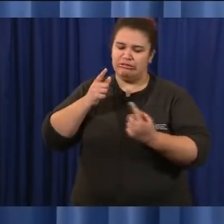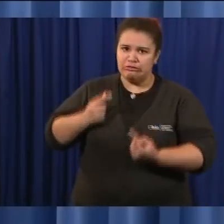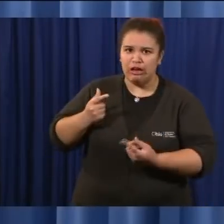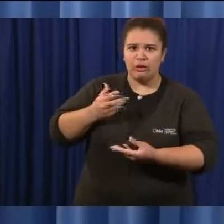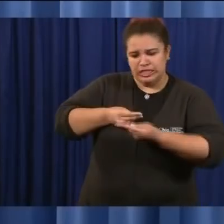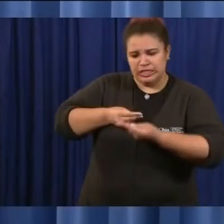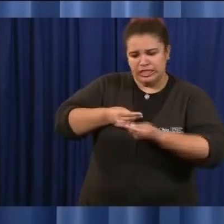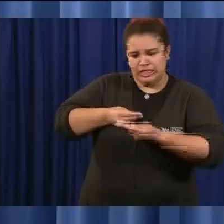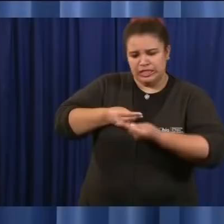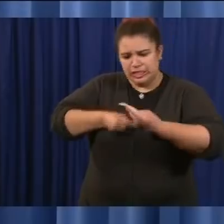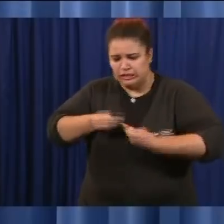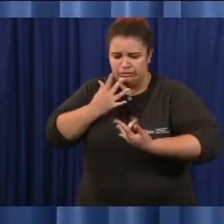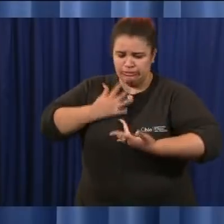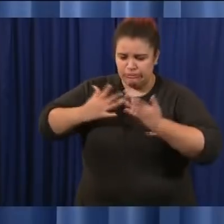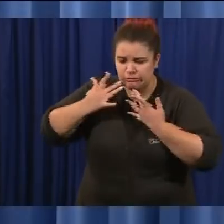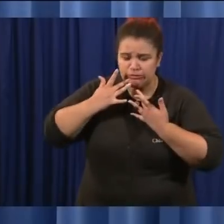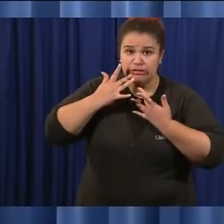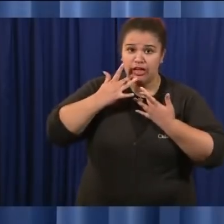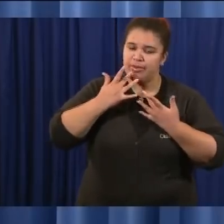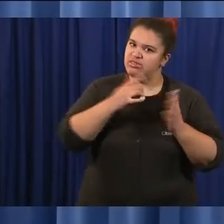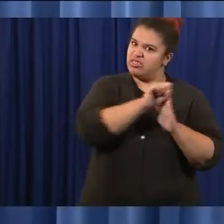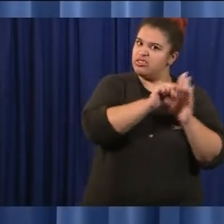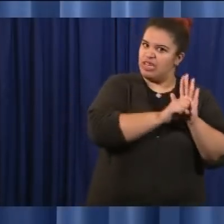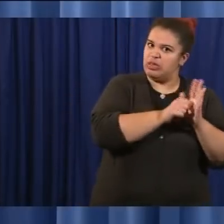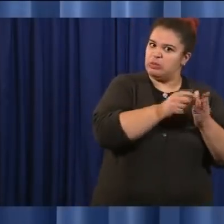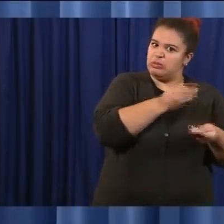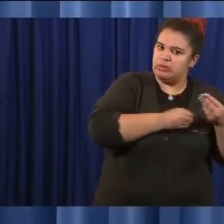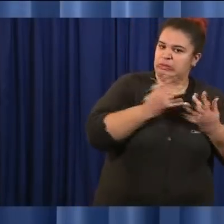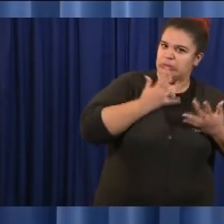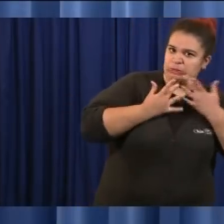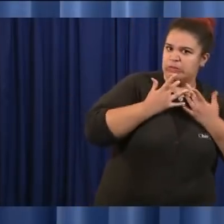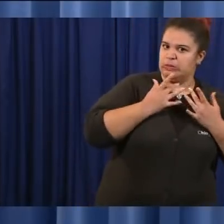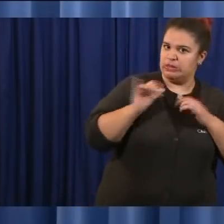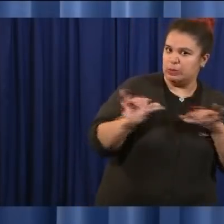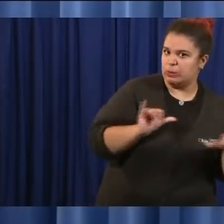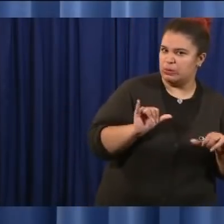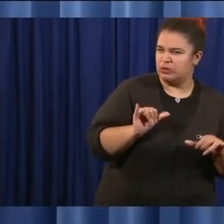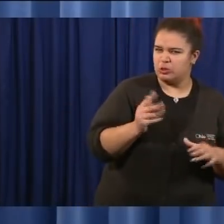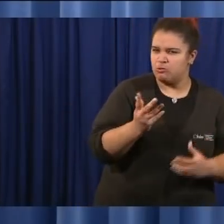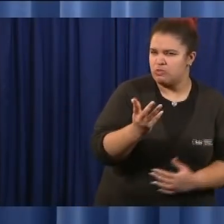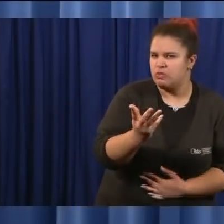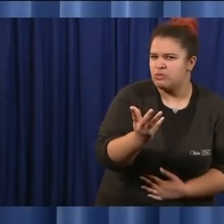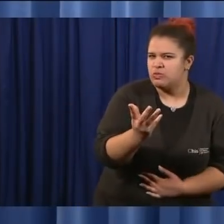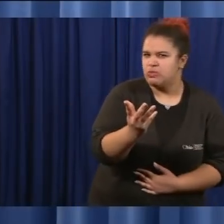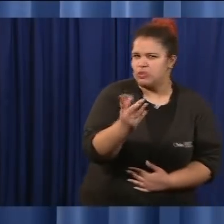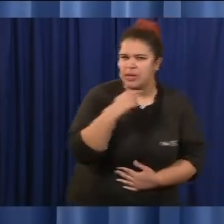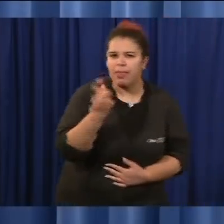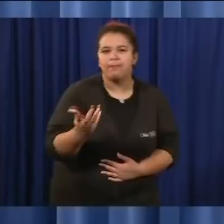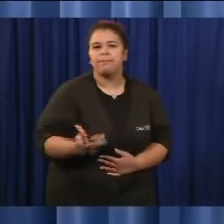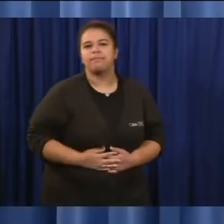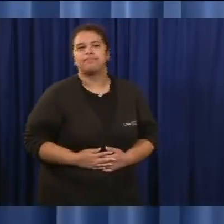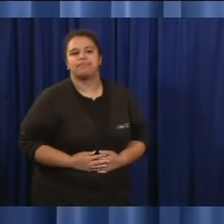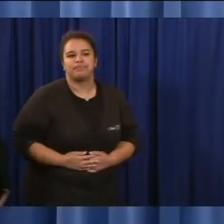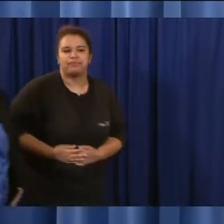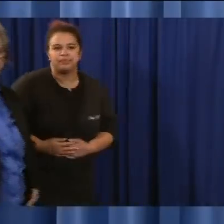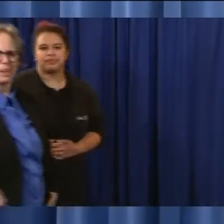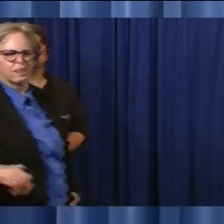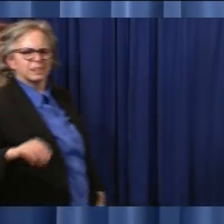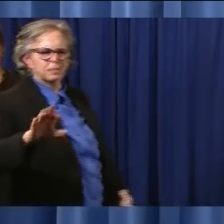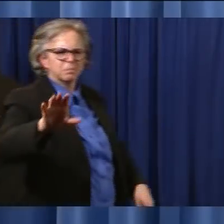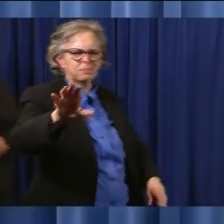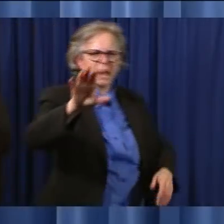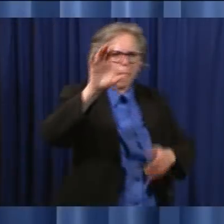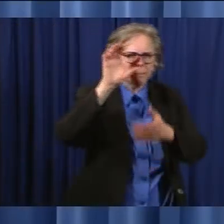Well, my understanding is the General Assembly has a bill. They're moving the bill. I think that's going to get through very, very shortly. And I